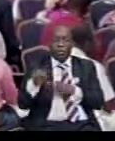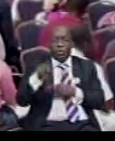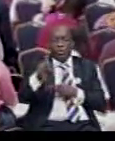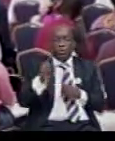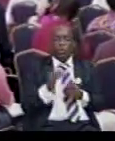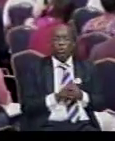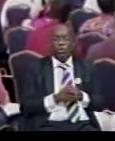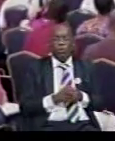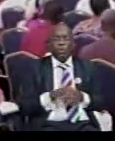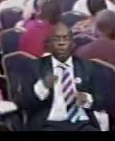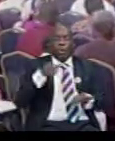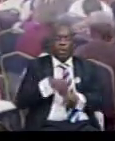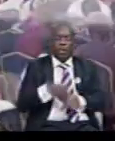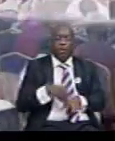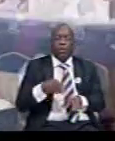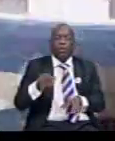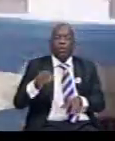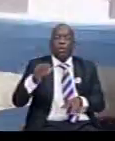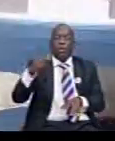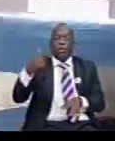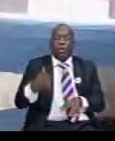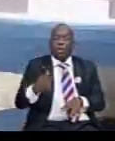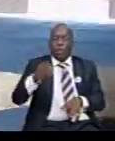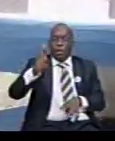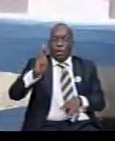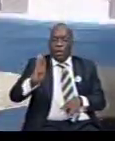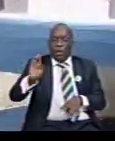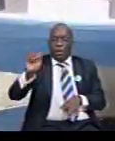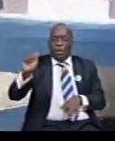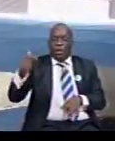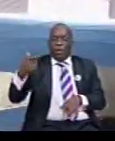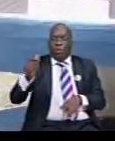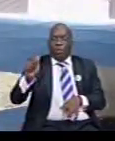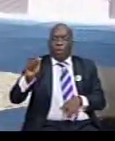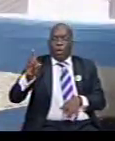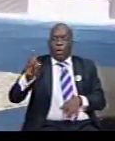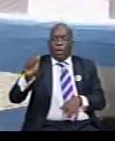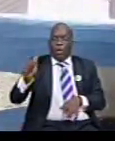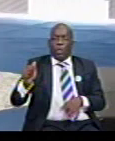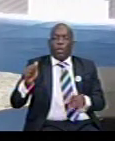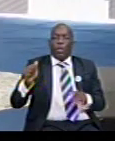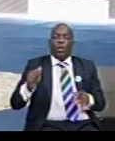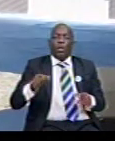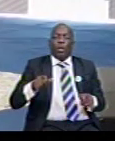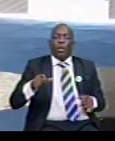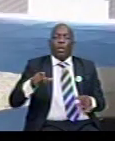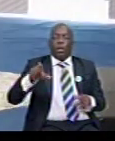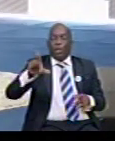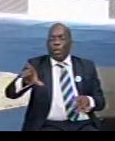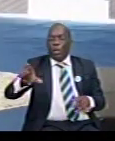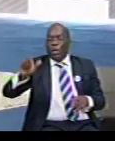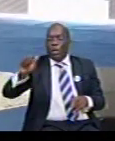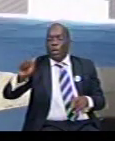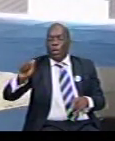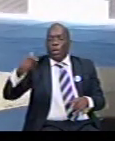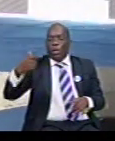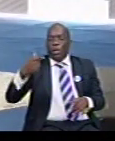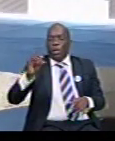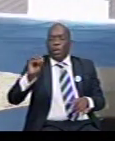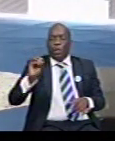At Magara Lagos in our church, we're having Sunday morning worship, and the